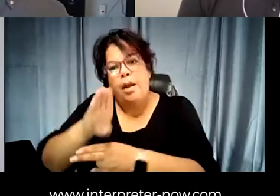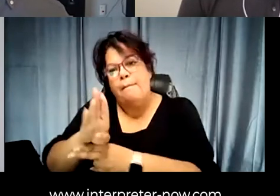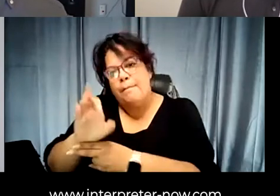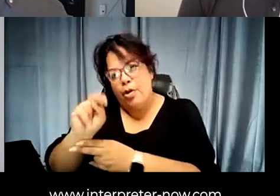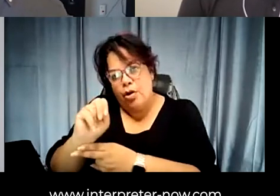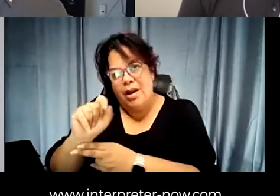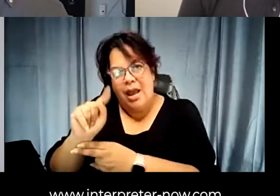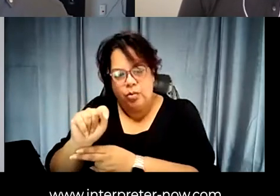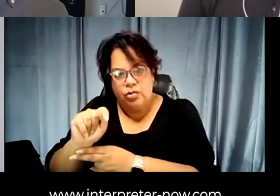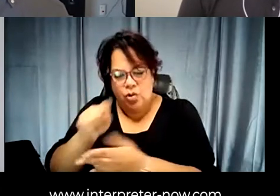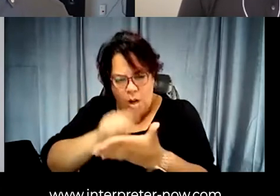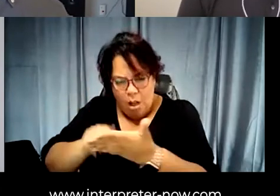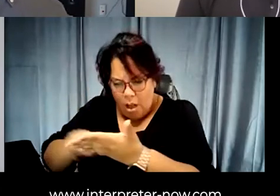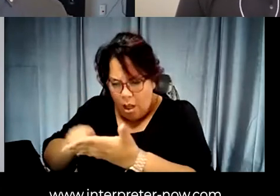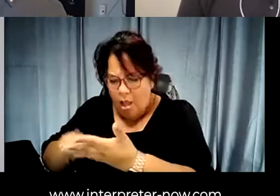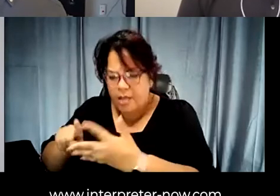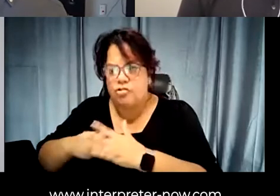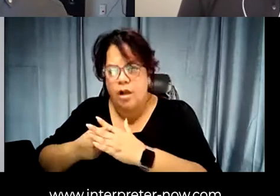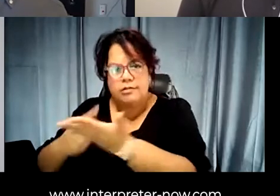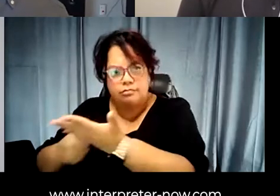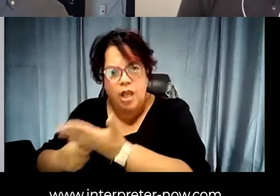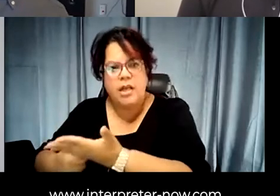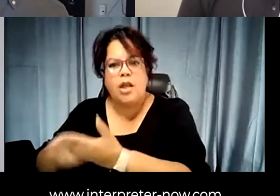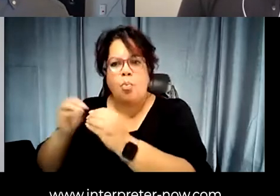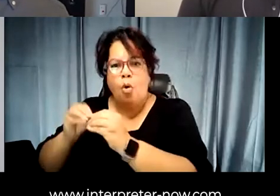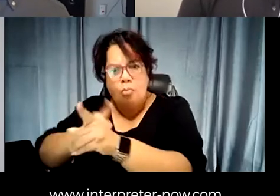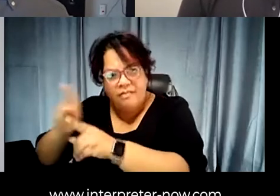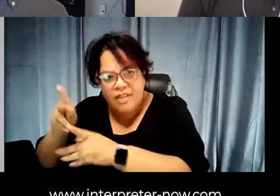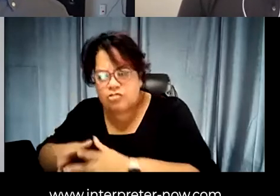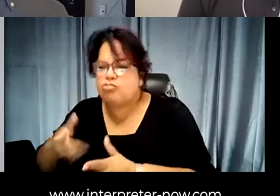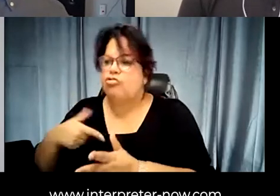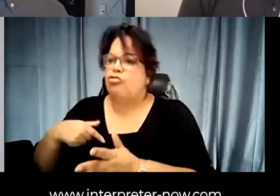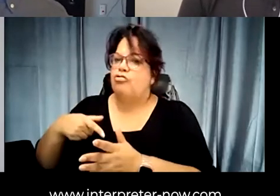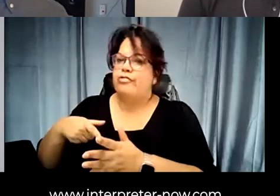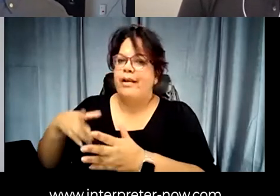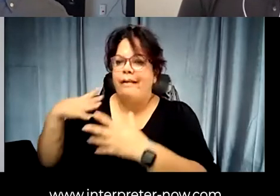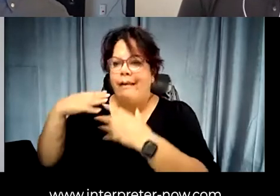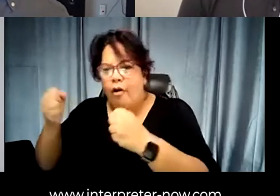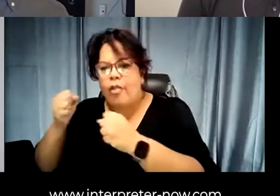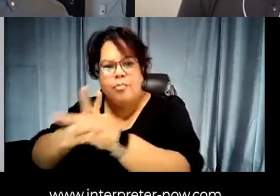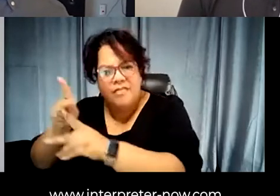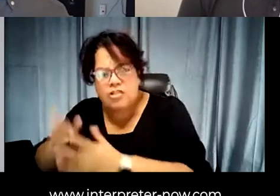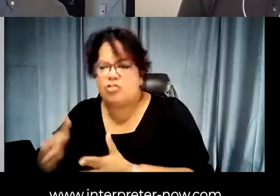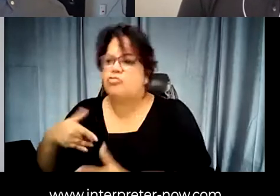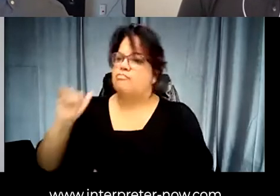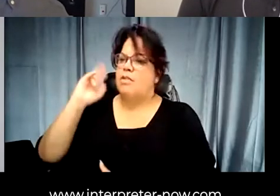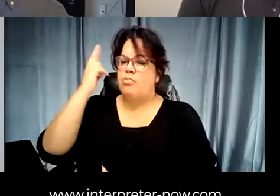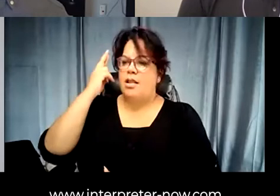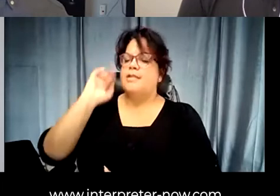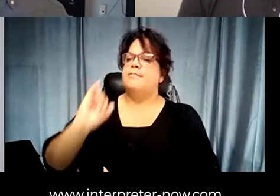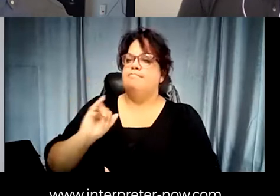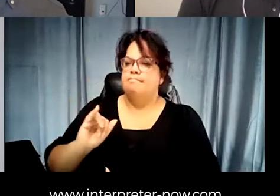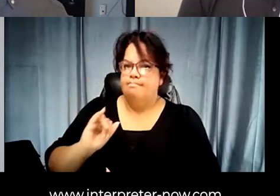it, and once I started talking to more professionals, you know, licensed professionals, health professionals about it, I started to realize,